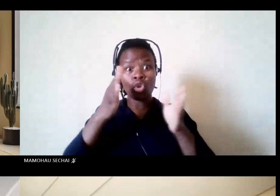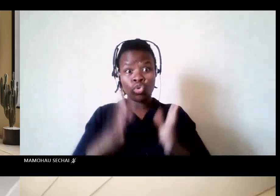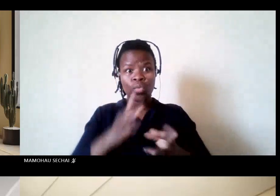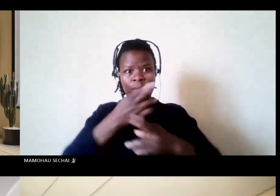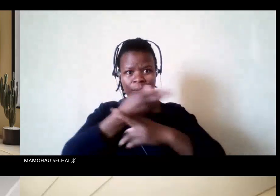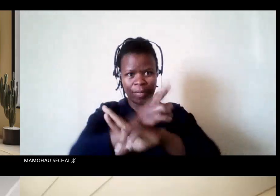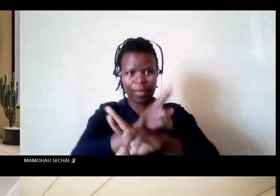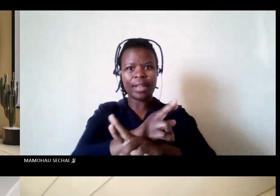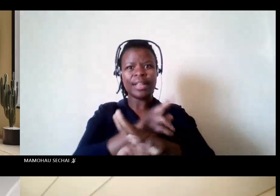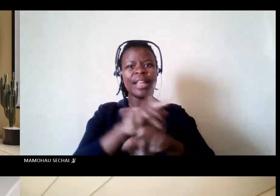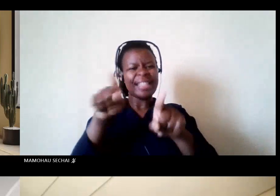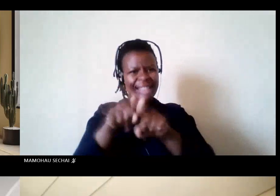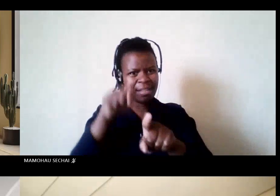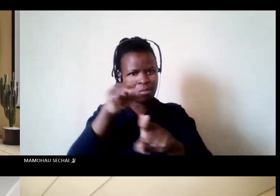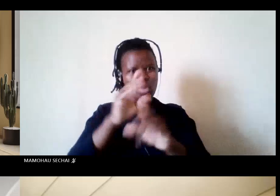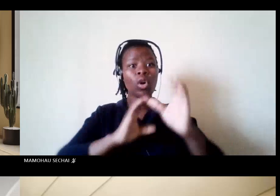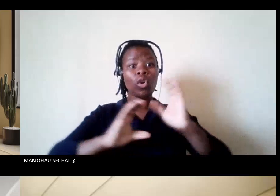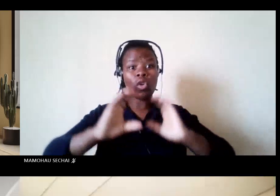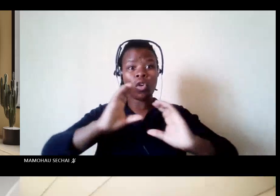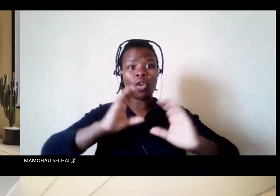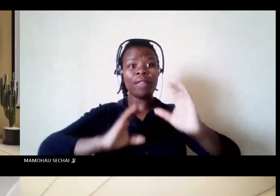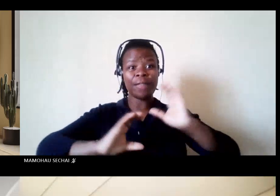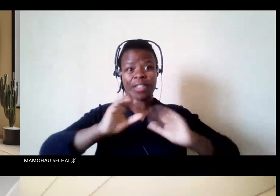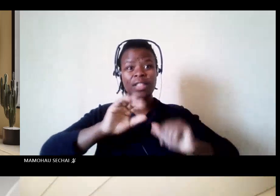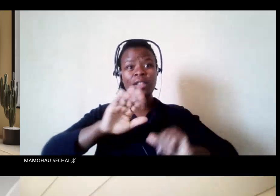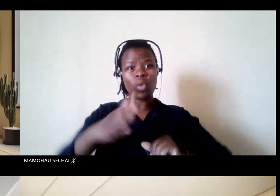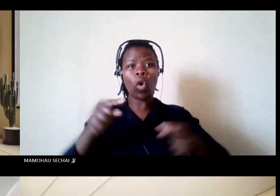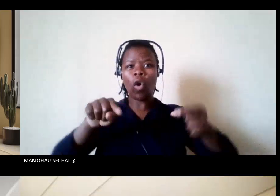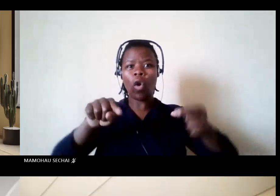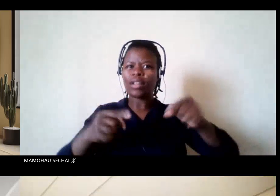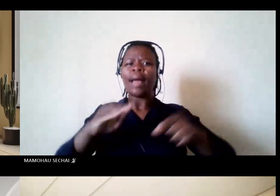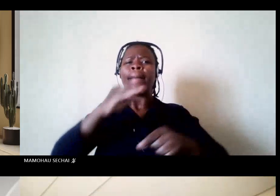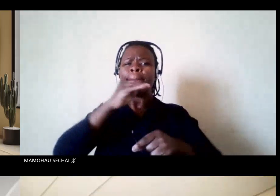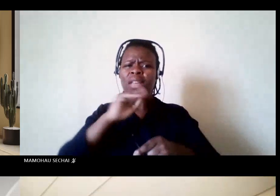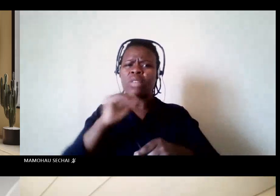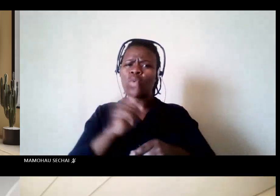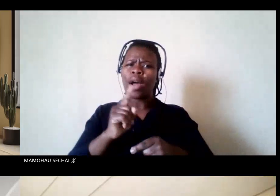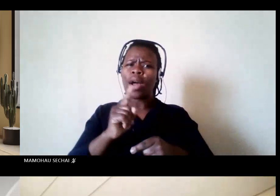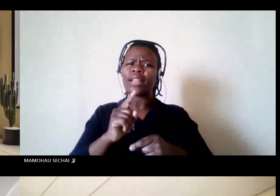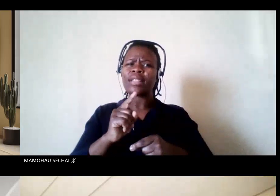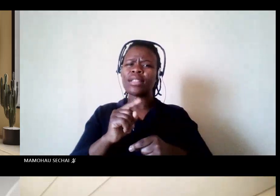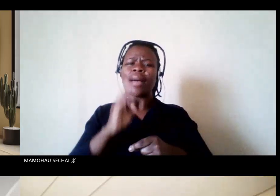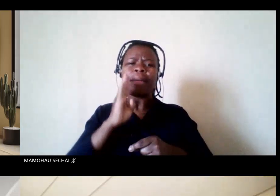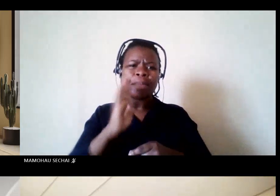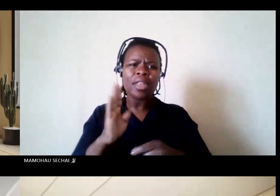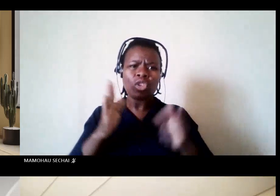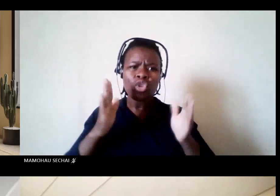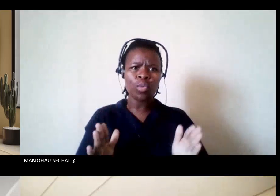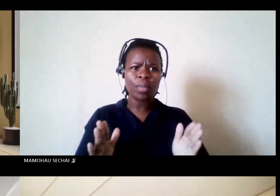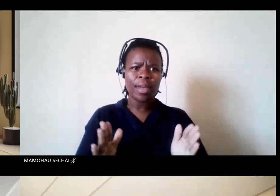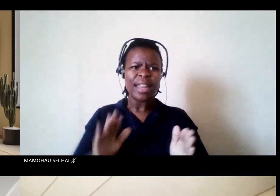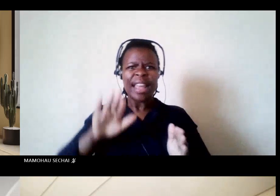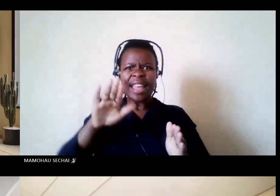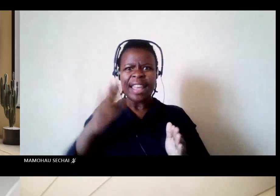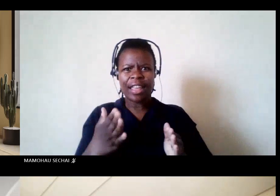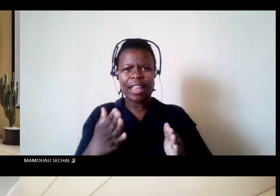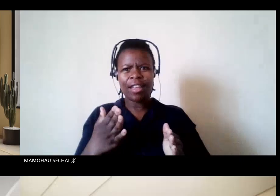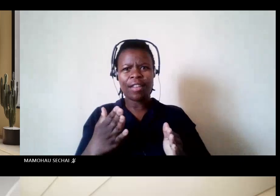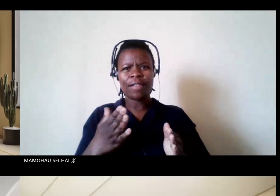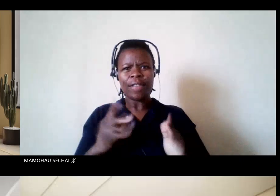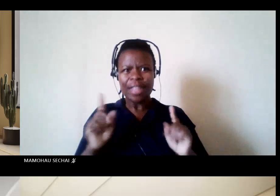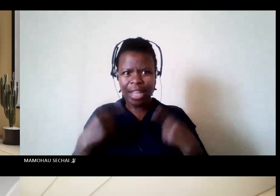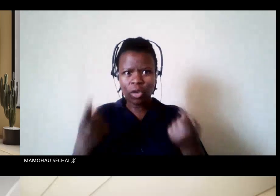that conversation or debate about what does it mean to be human? And if you aren't able to make